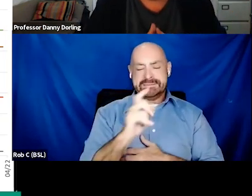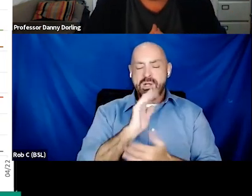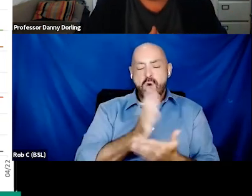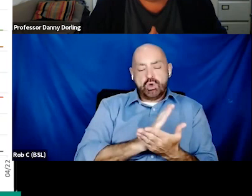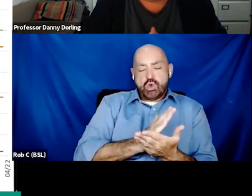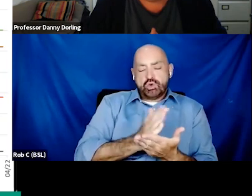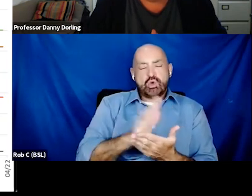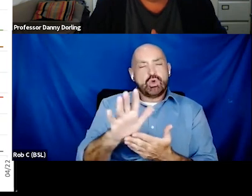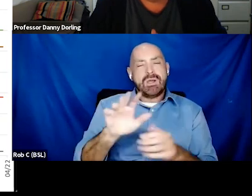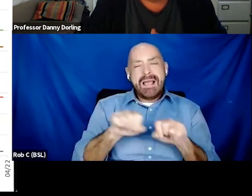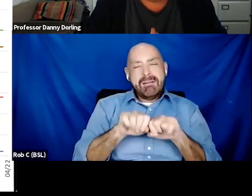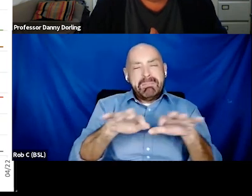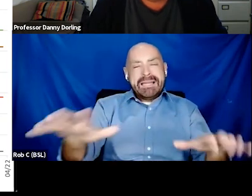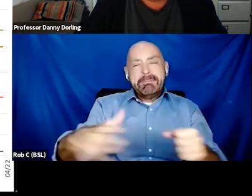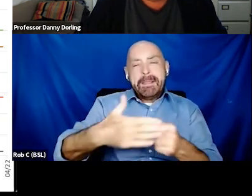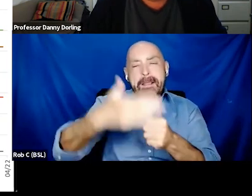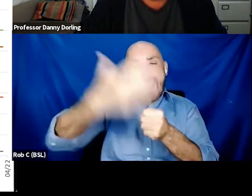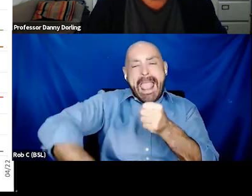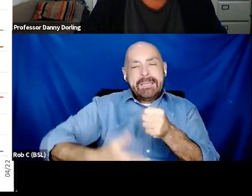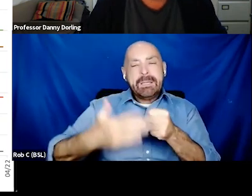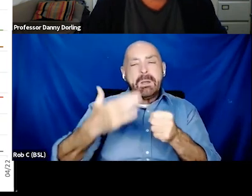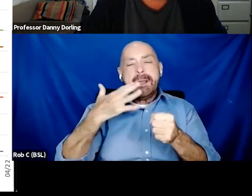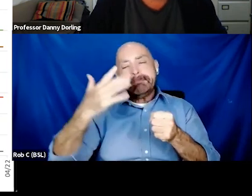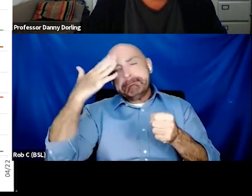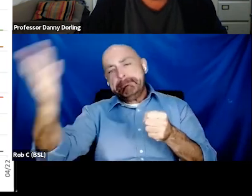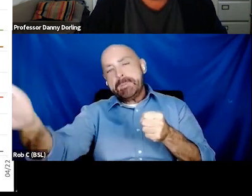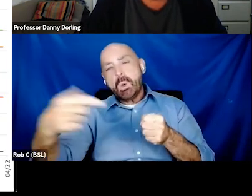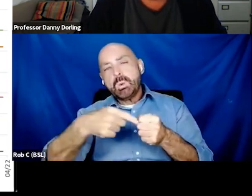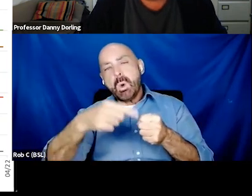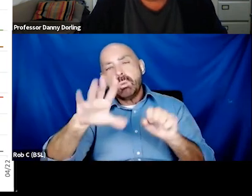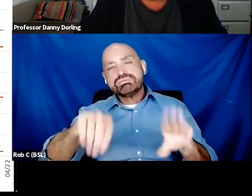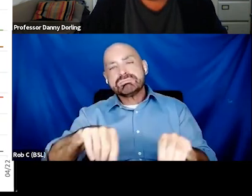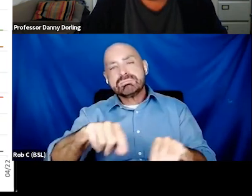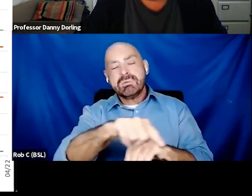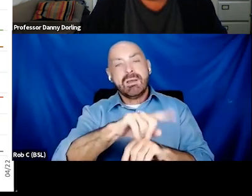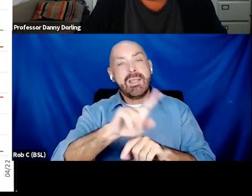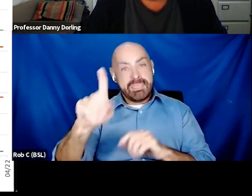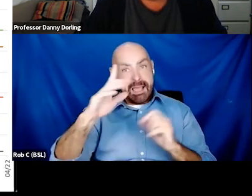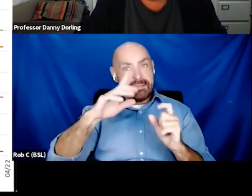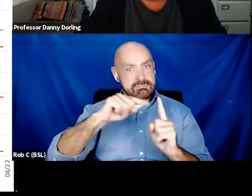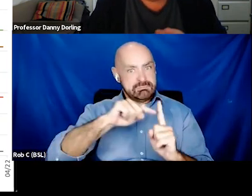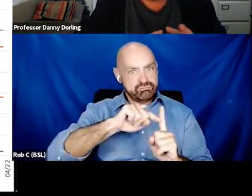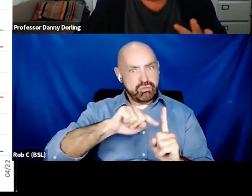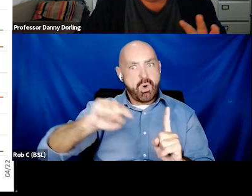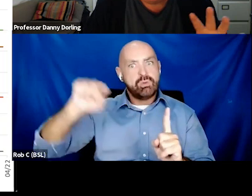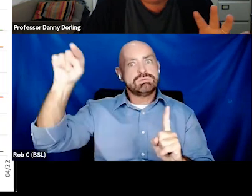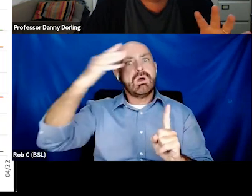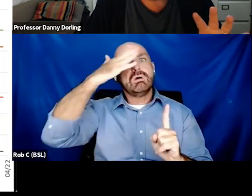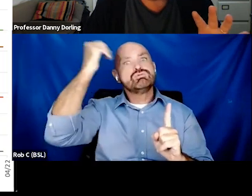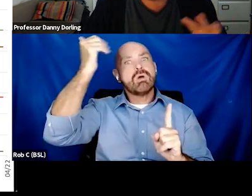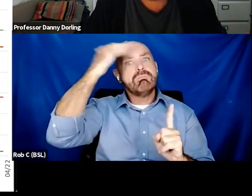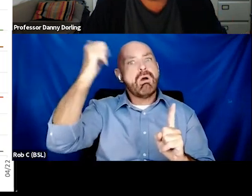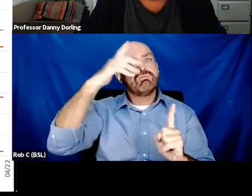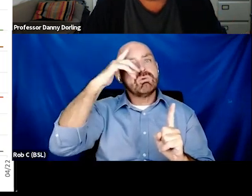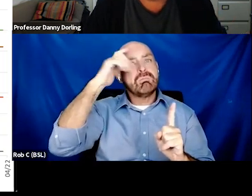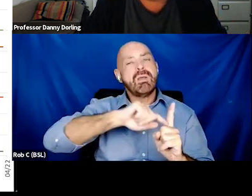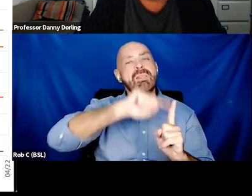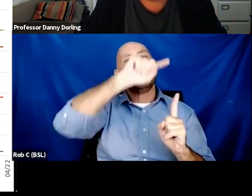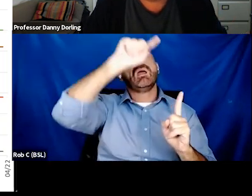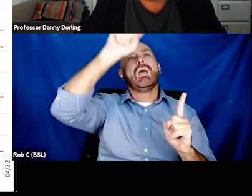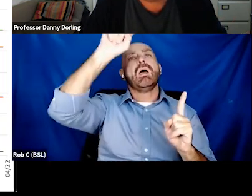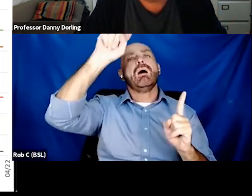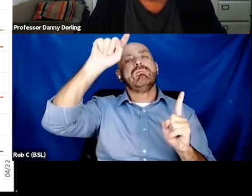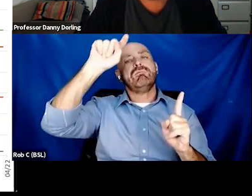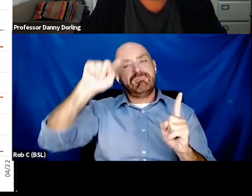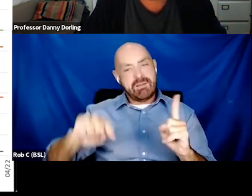pandemic is going to end. And that rose into the summer. And then it fell with wave 2,